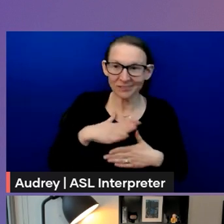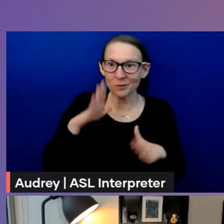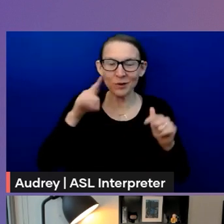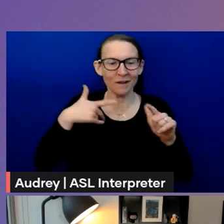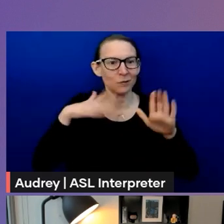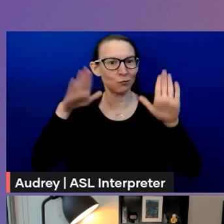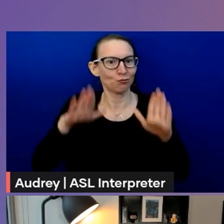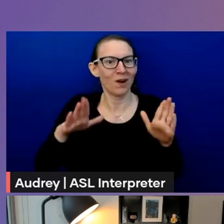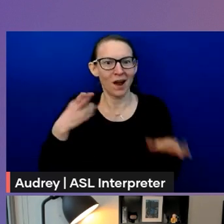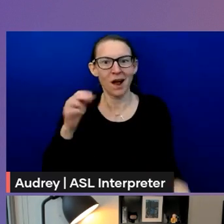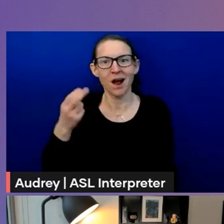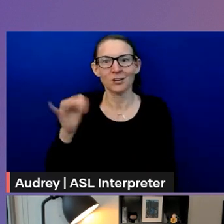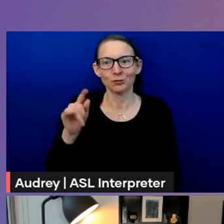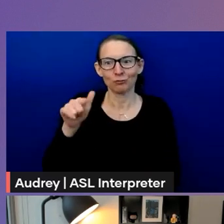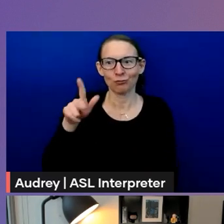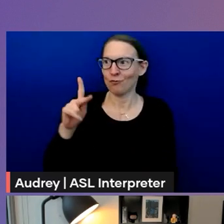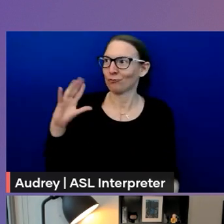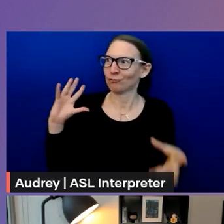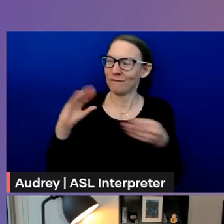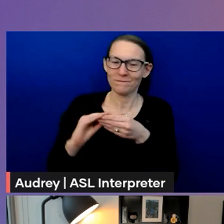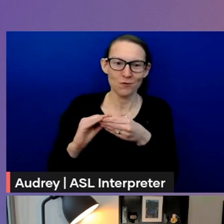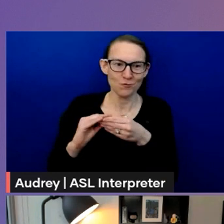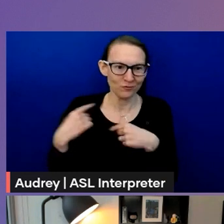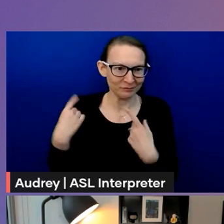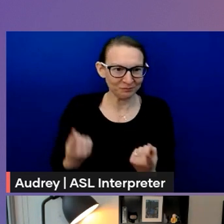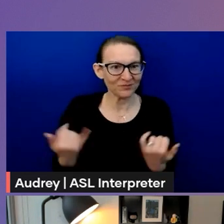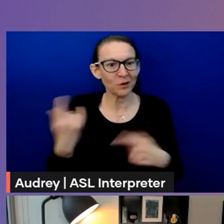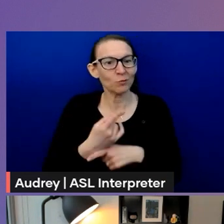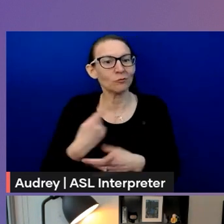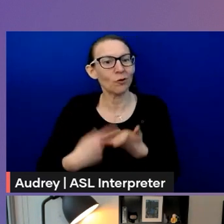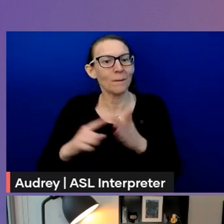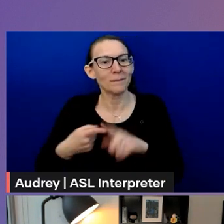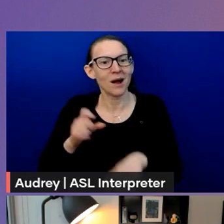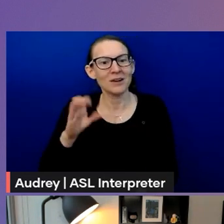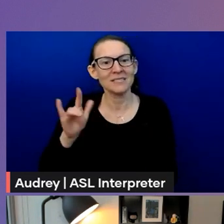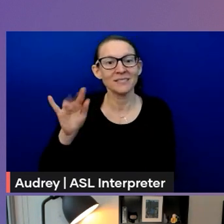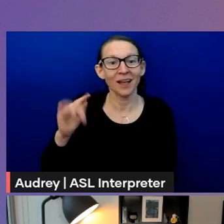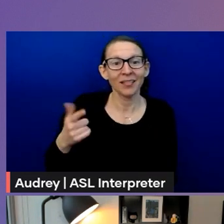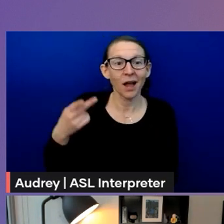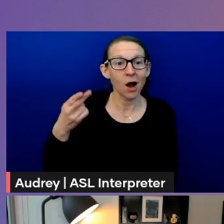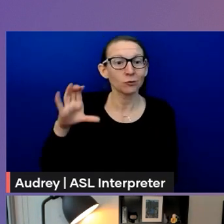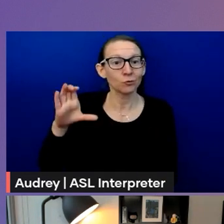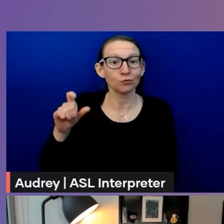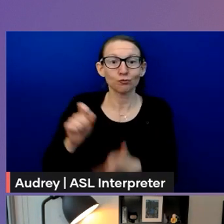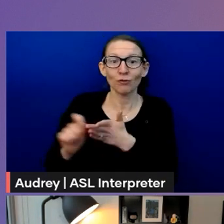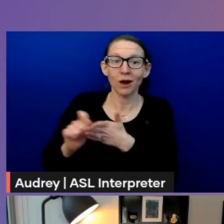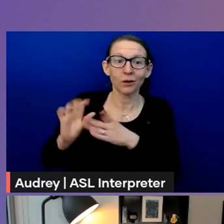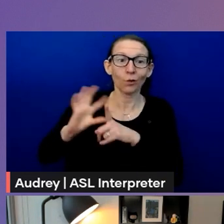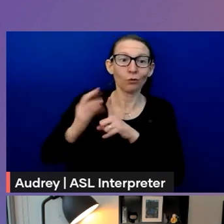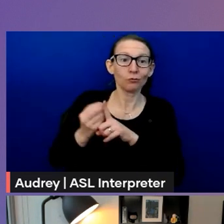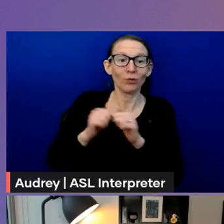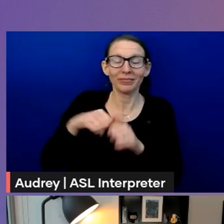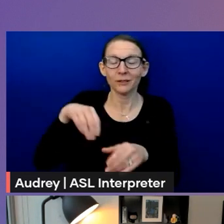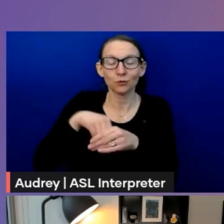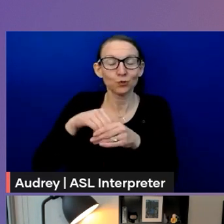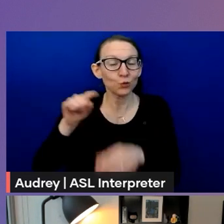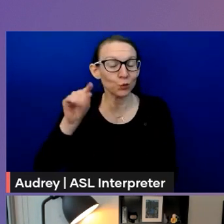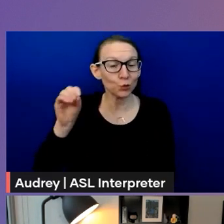talk so far. Today we're going to be talking about scaling HashiCorp's writing culture with internal